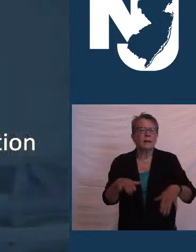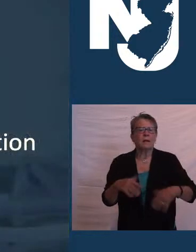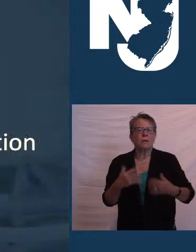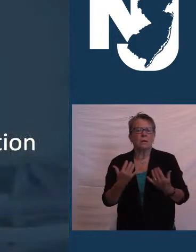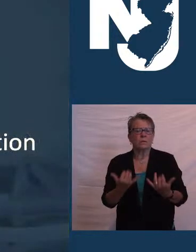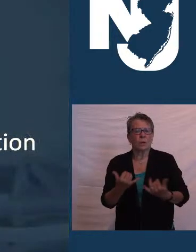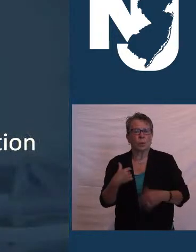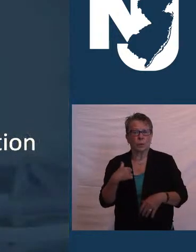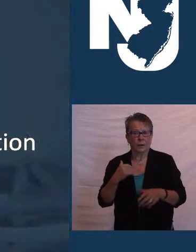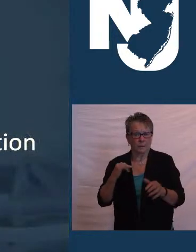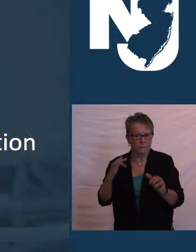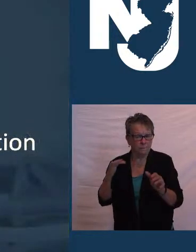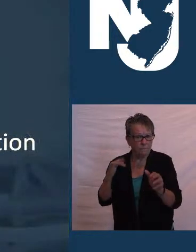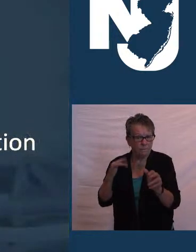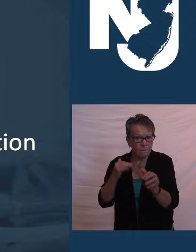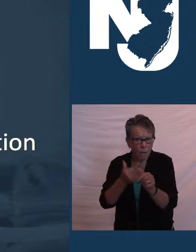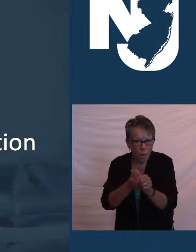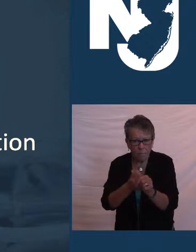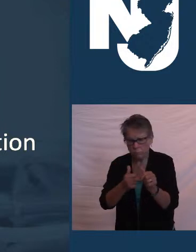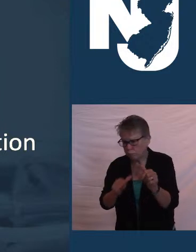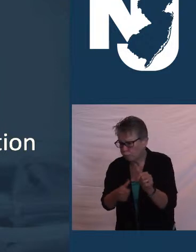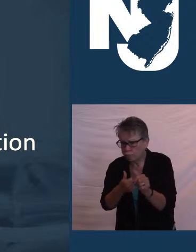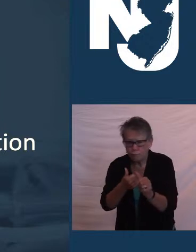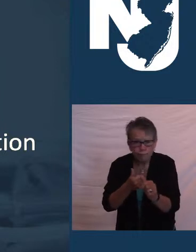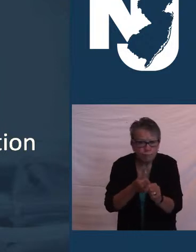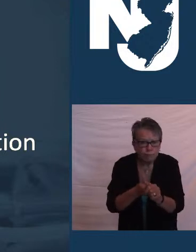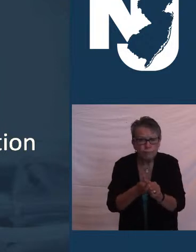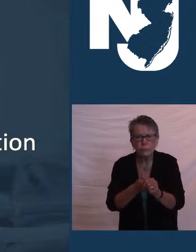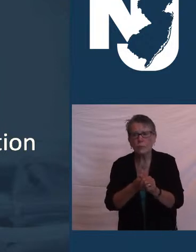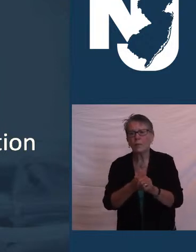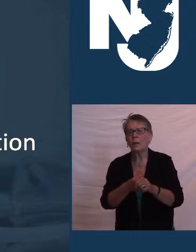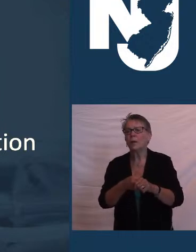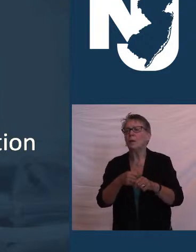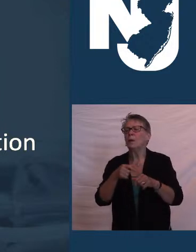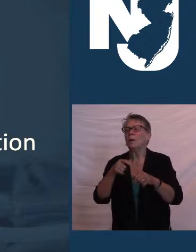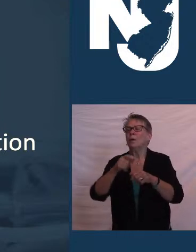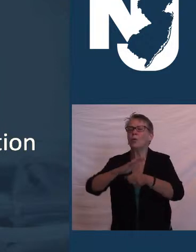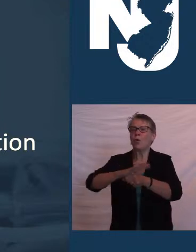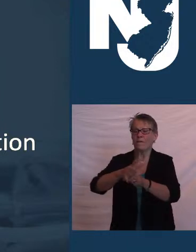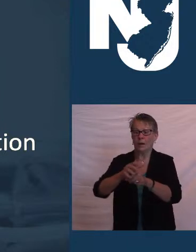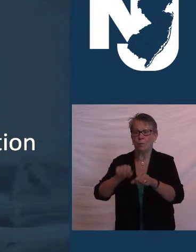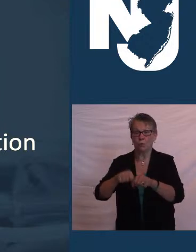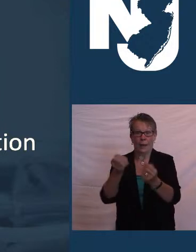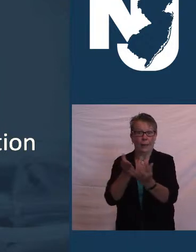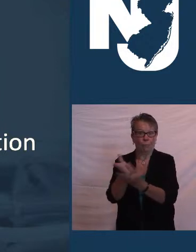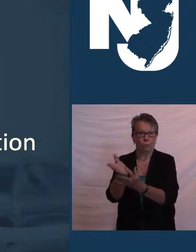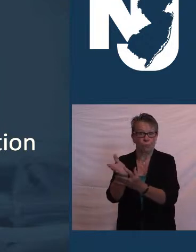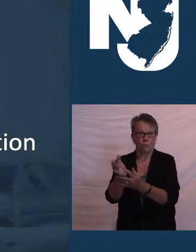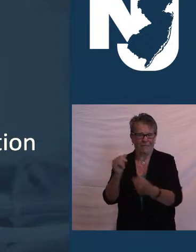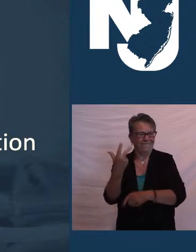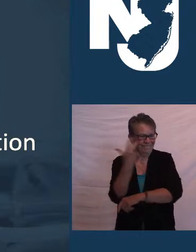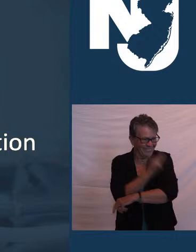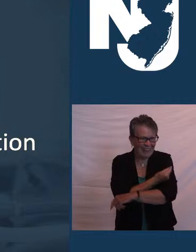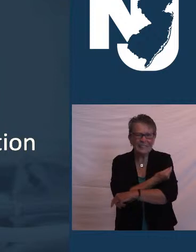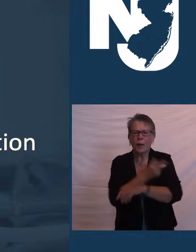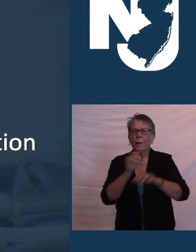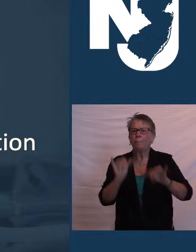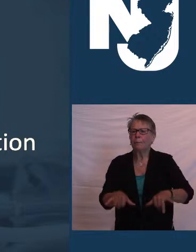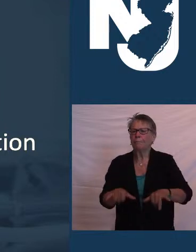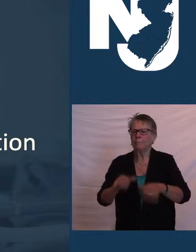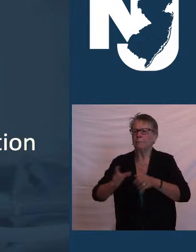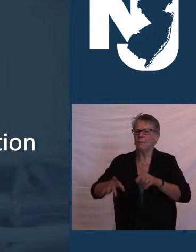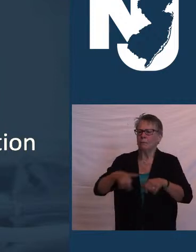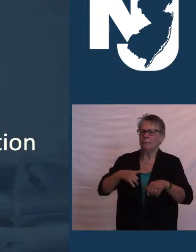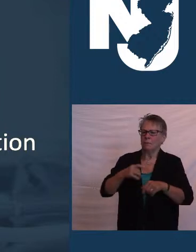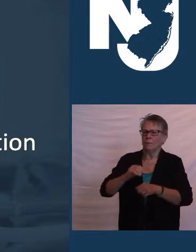today data on breakthrough cases. Here are the overall totals for all individuals who are fully vaccinated as of September 13th. These